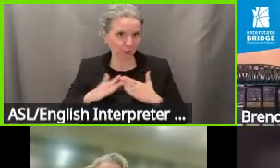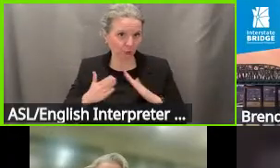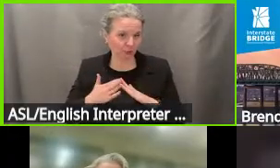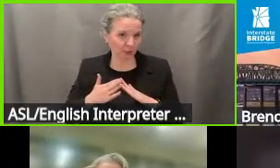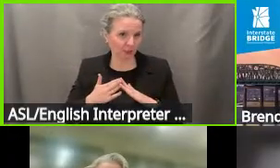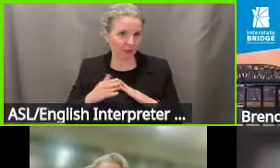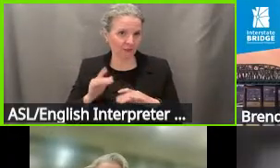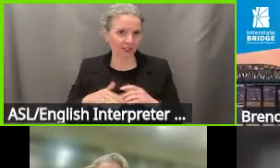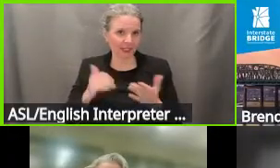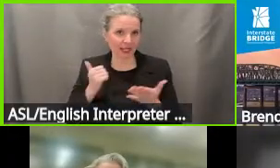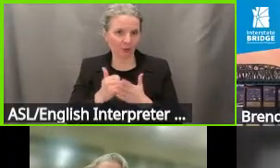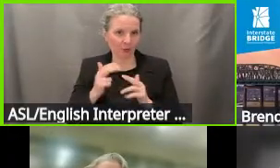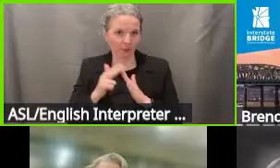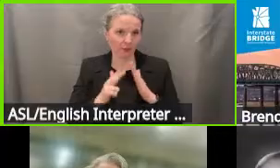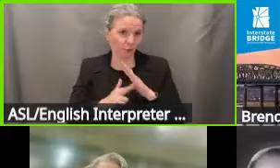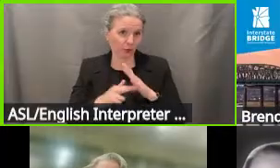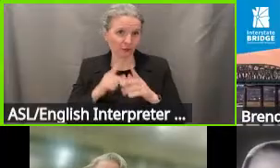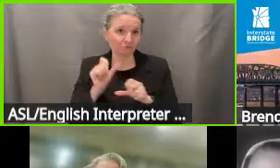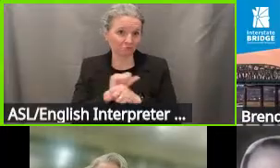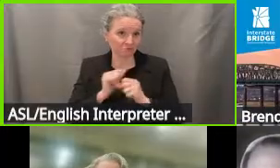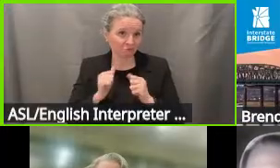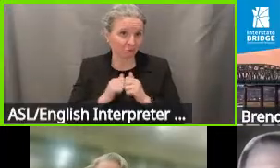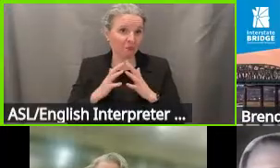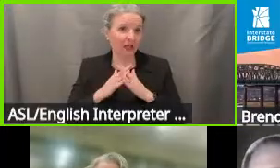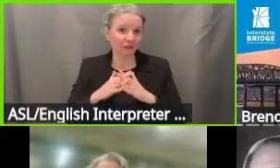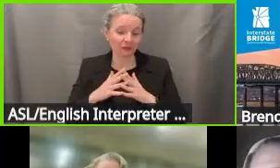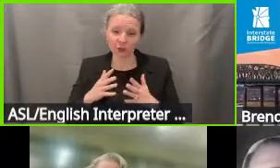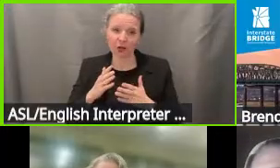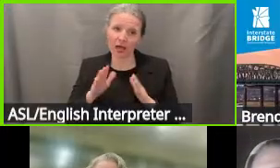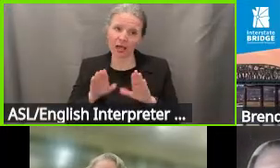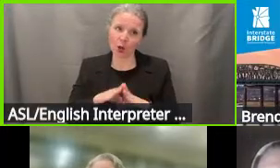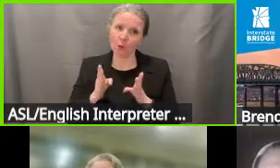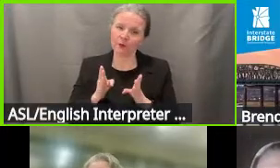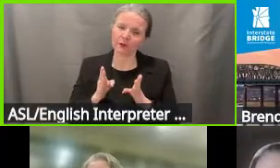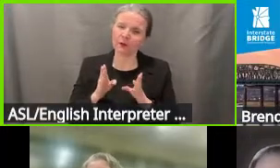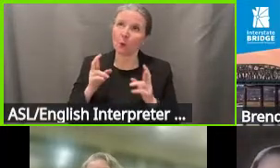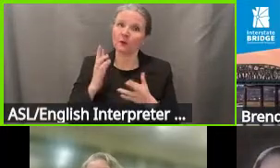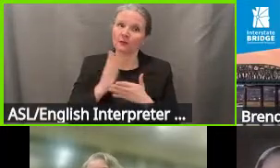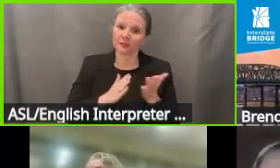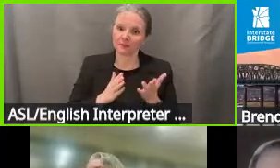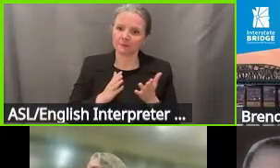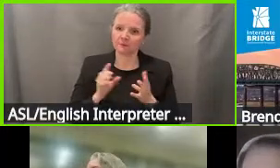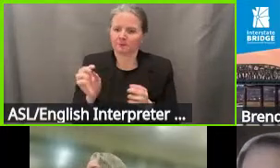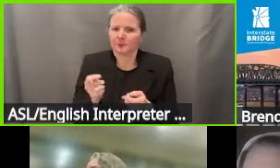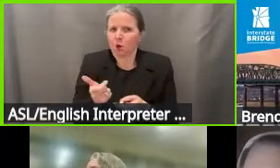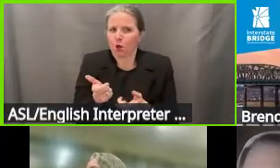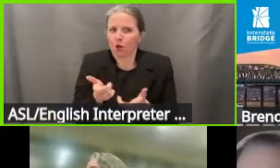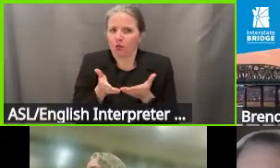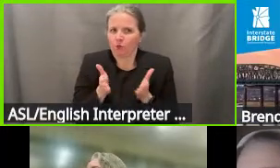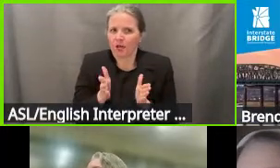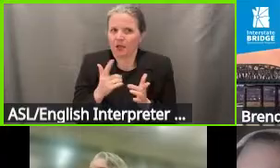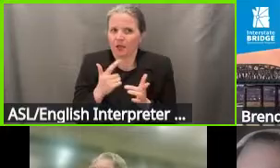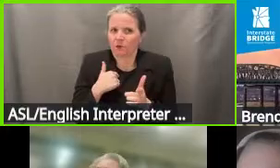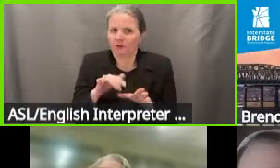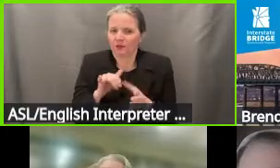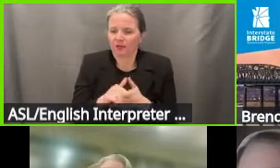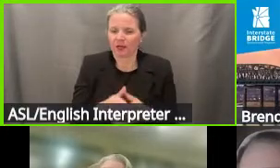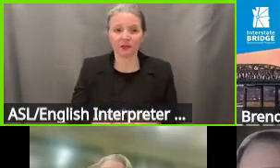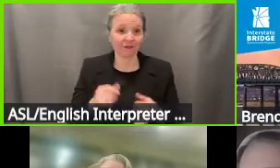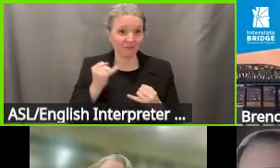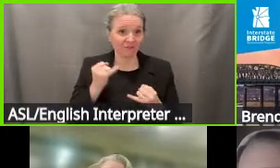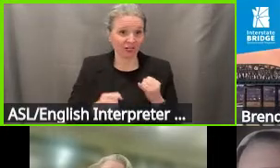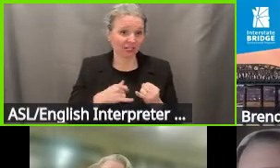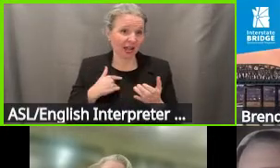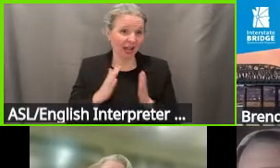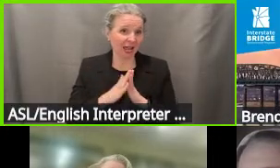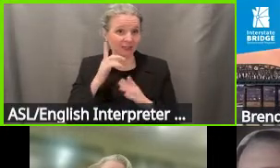to help this bridge get built. So I hope in some small way we've all been able to do that. Finally, I